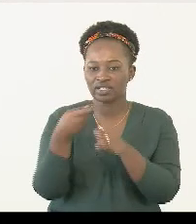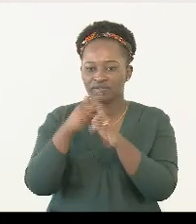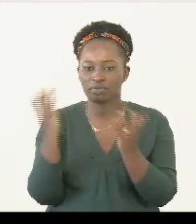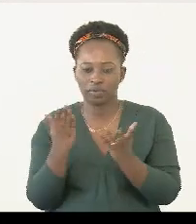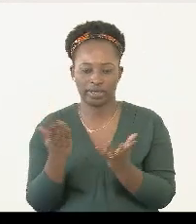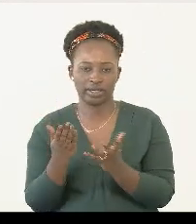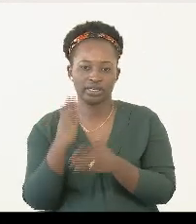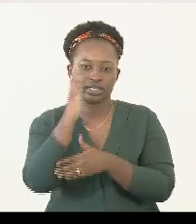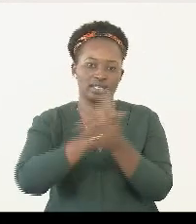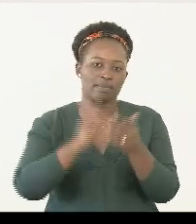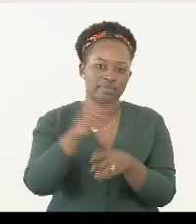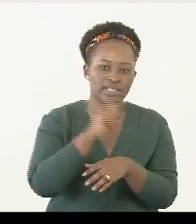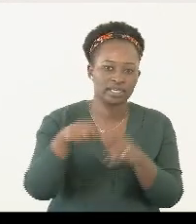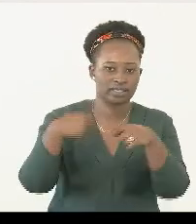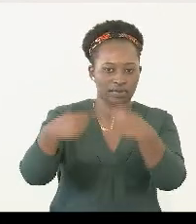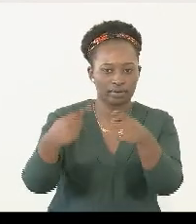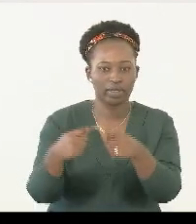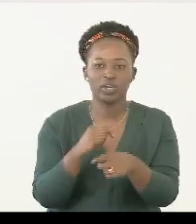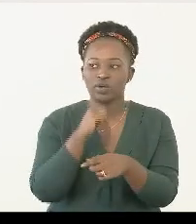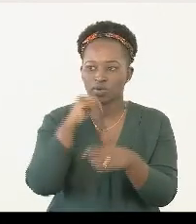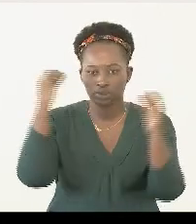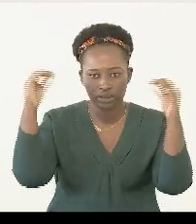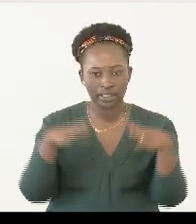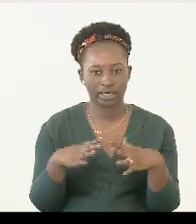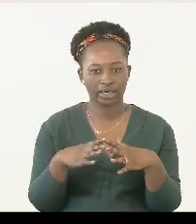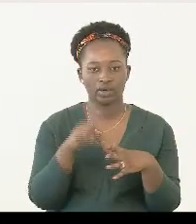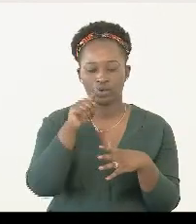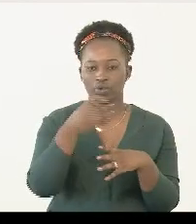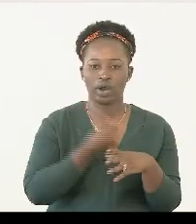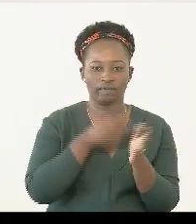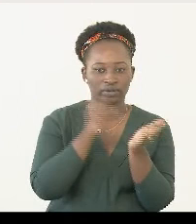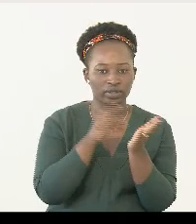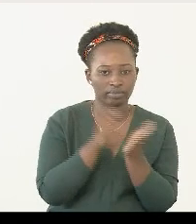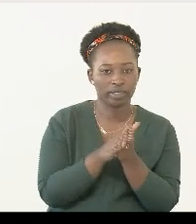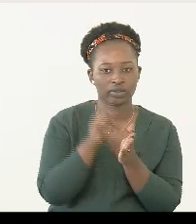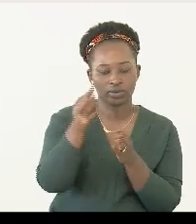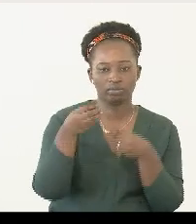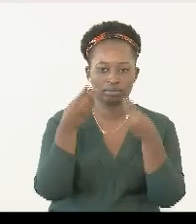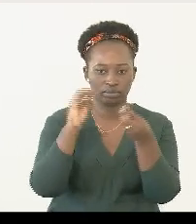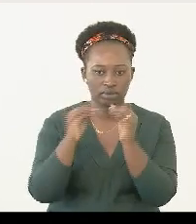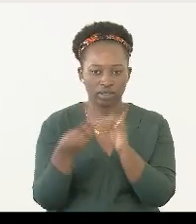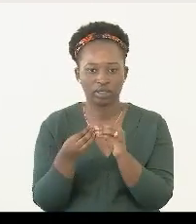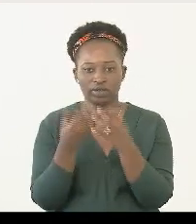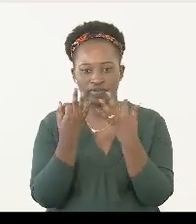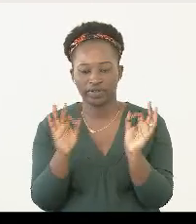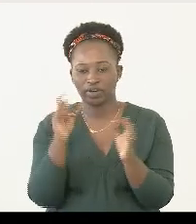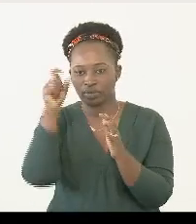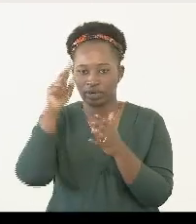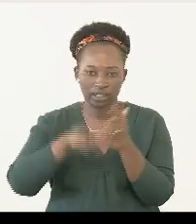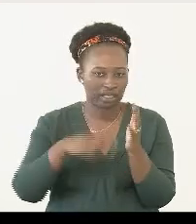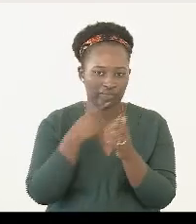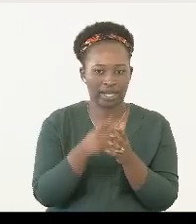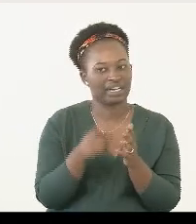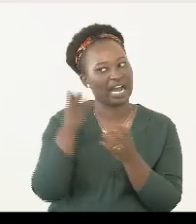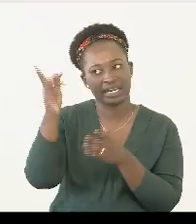however, some mistakes go on unnoticed. So you have a document, you write it, you proofread. Someone reads it again and says,